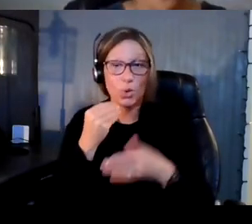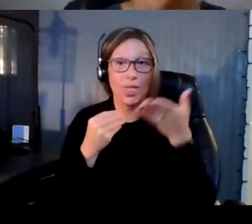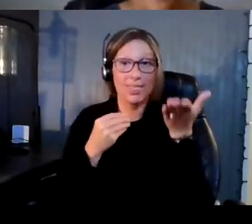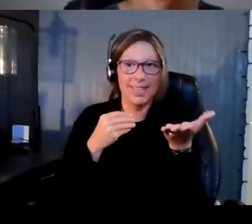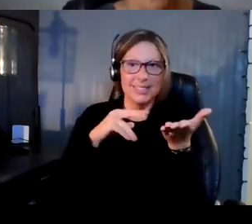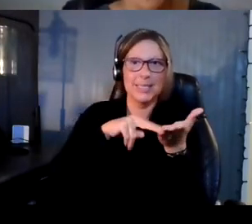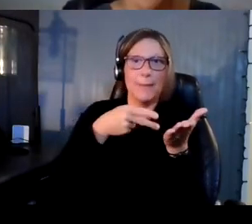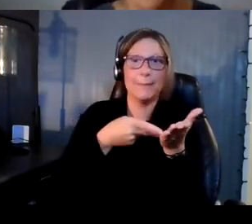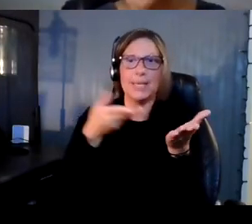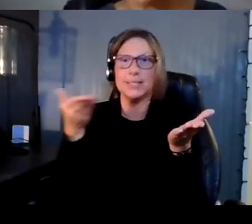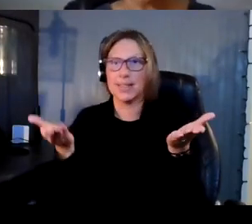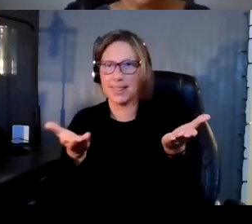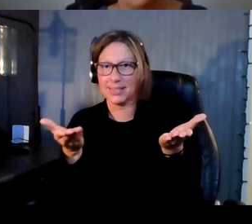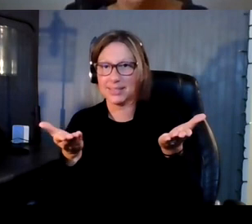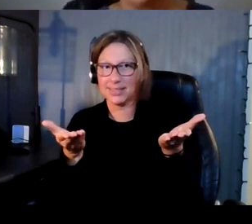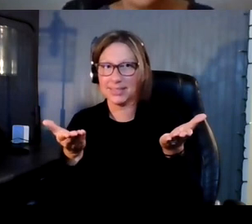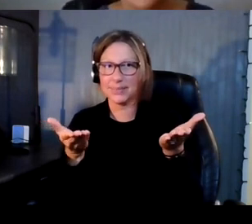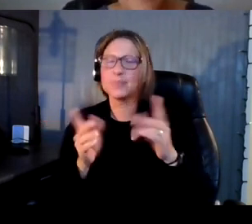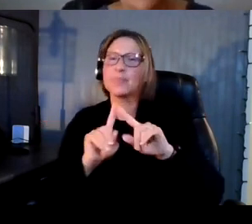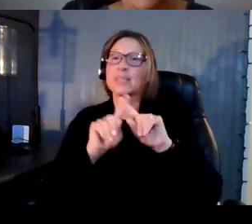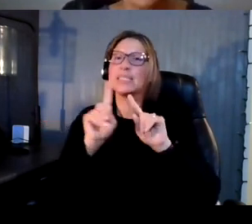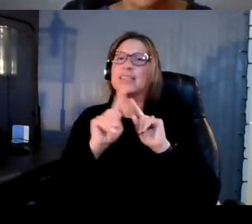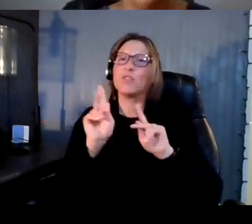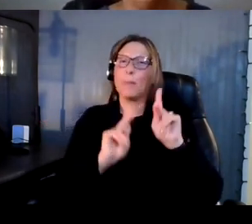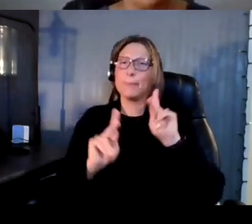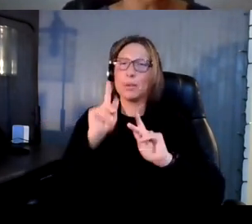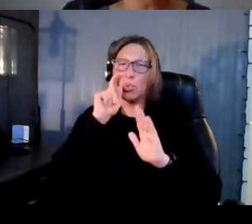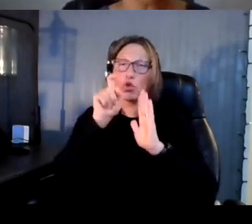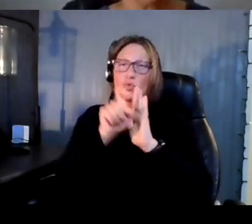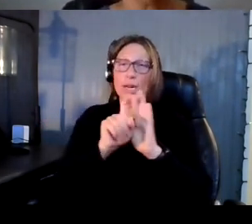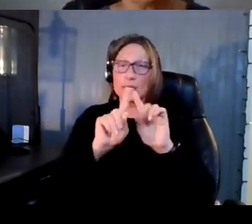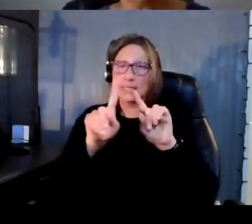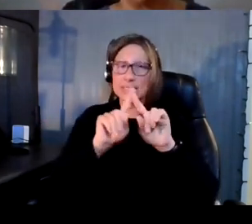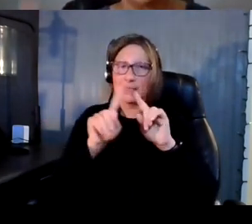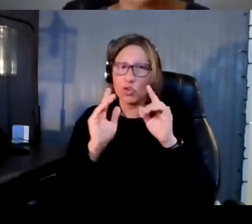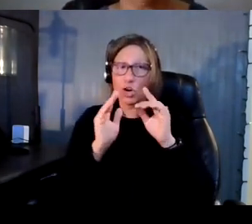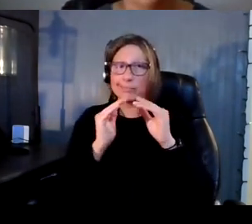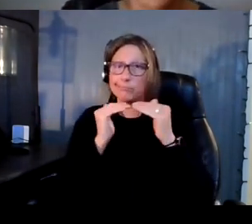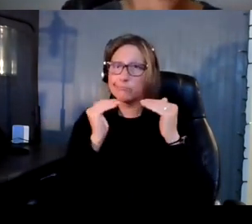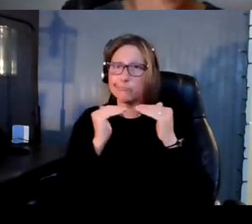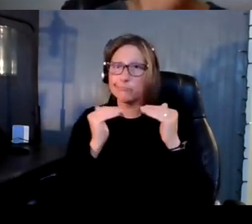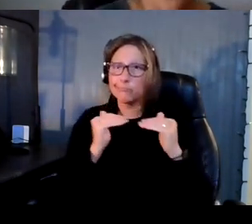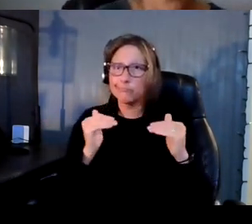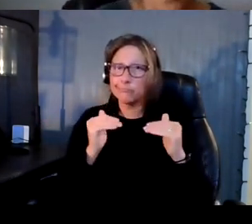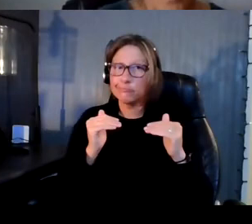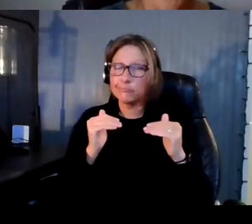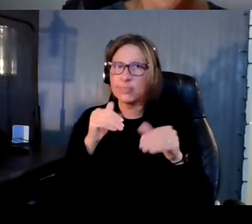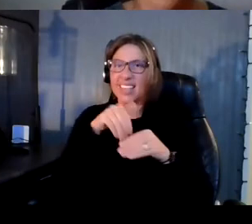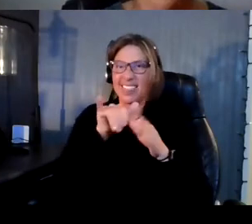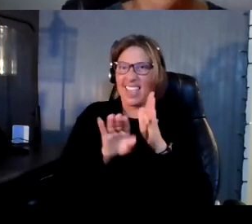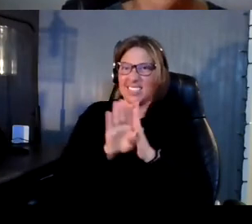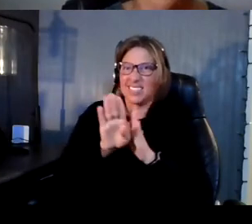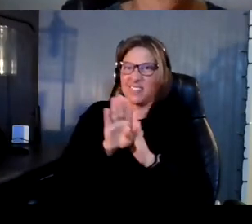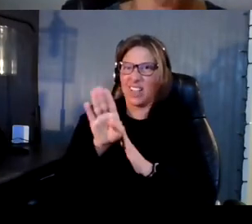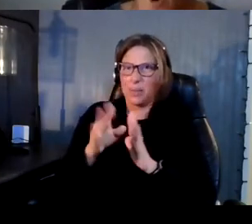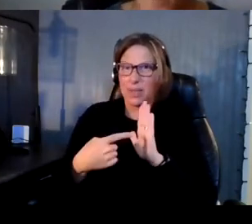different people recognize different stages in the development of symbolization. What we're going to use for